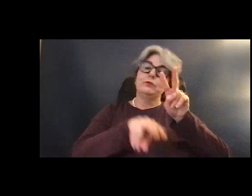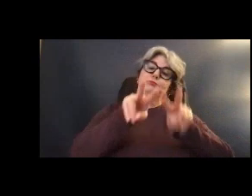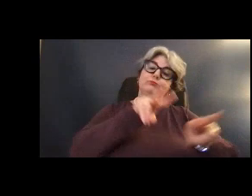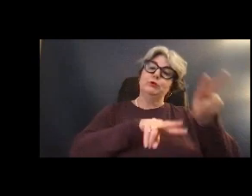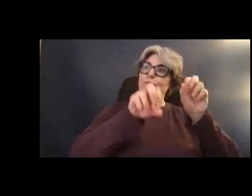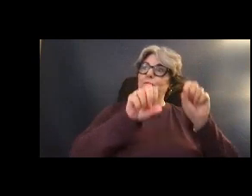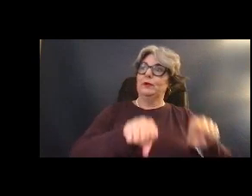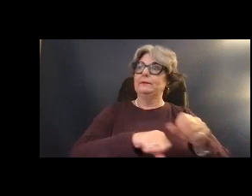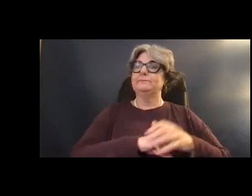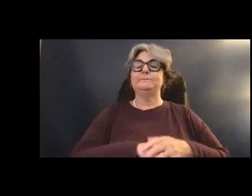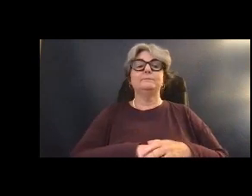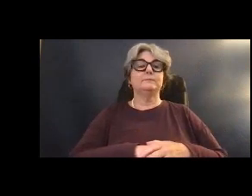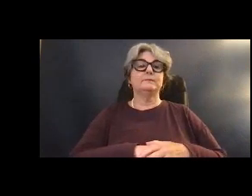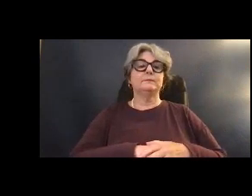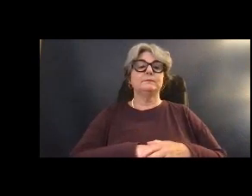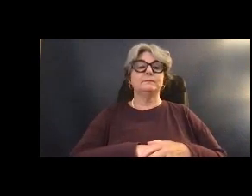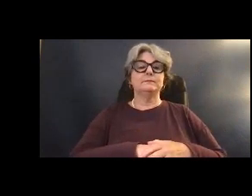that.